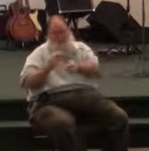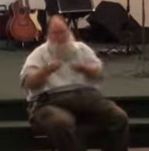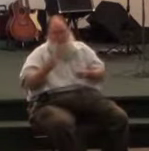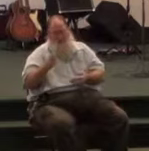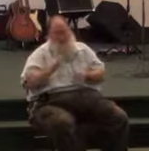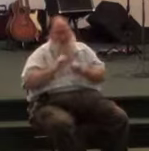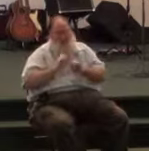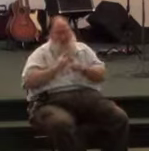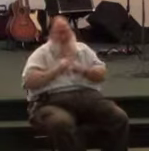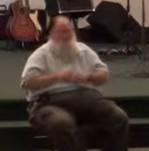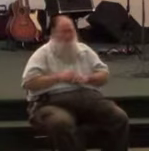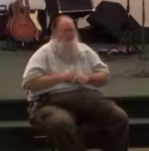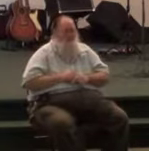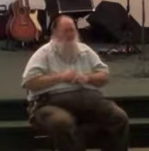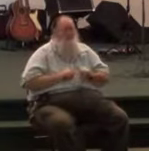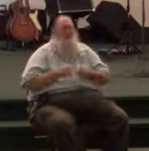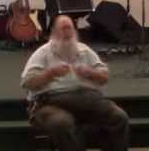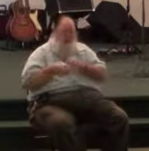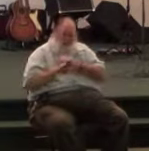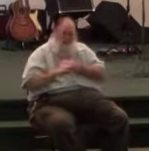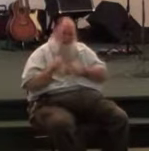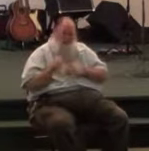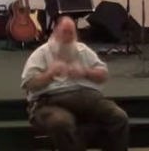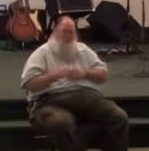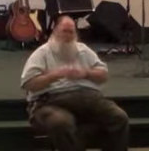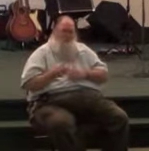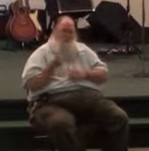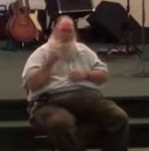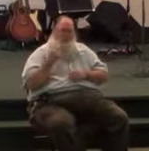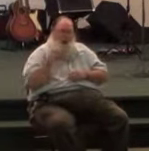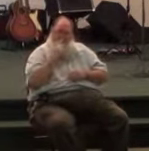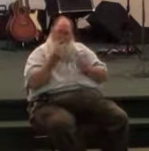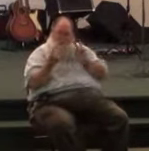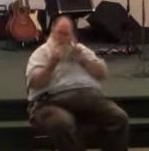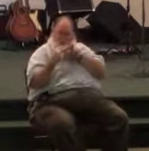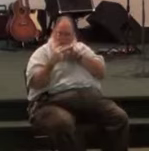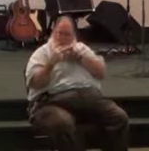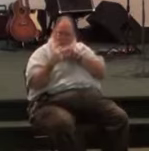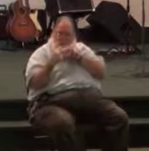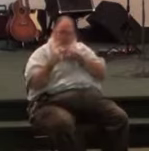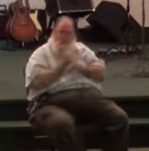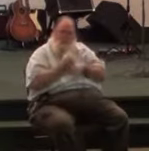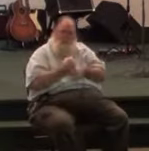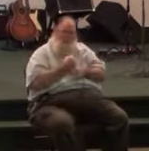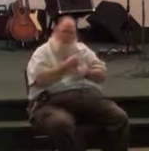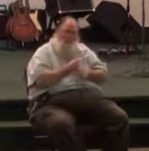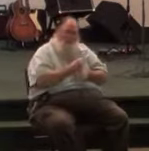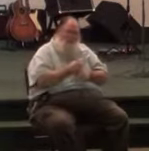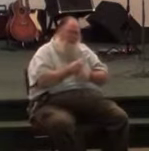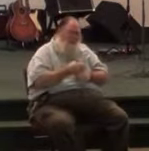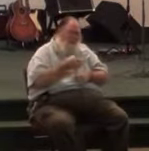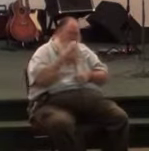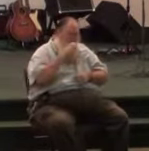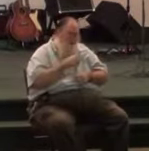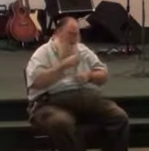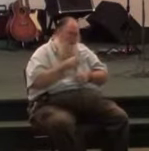But he came in the door the other morning and he locked eyes with me. I just had made a pot of coffee and I was drinking a cup of coffee and